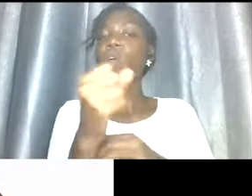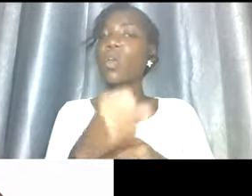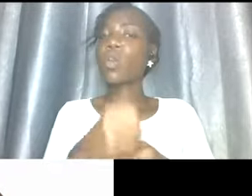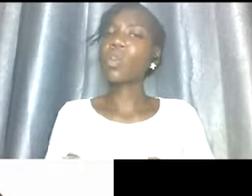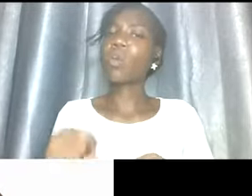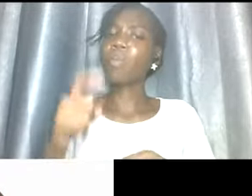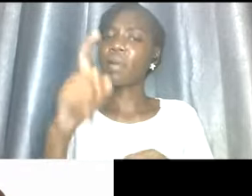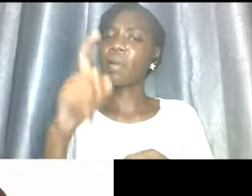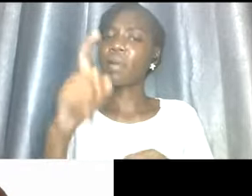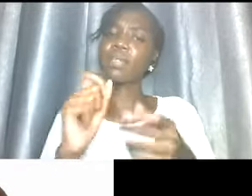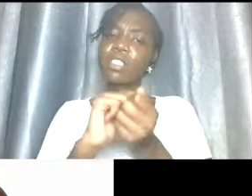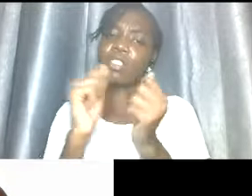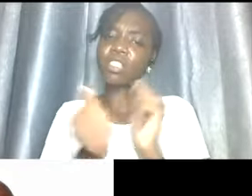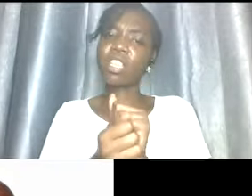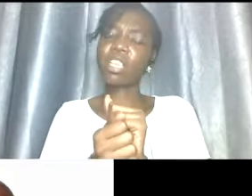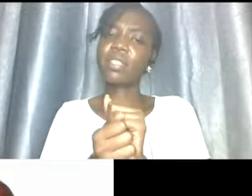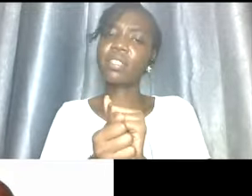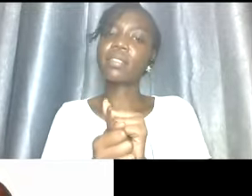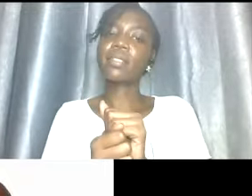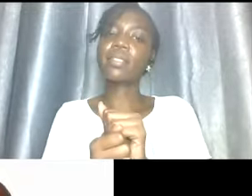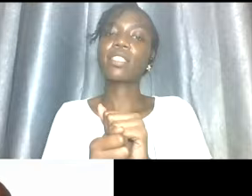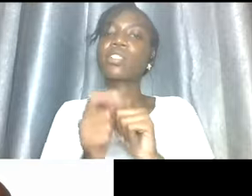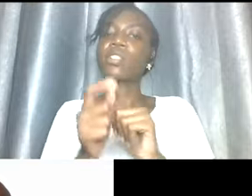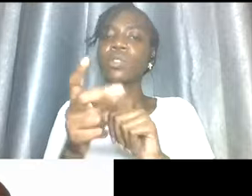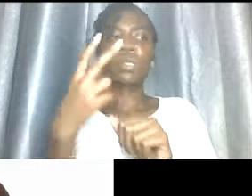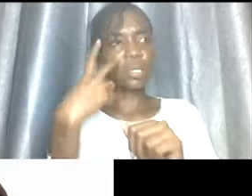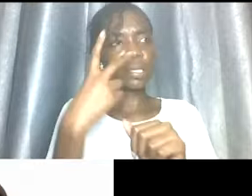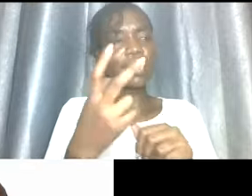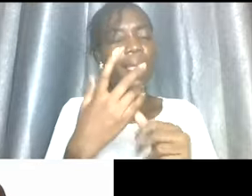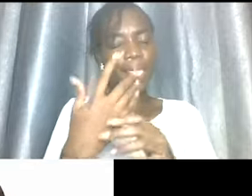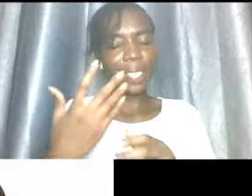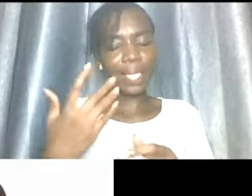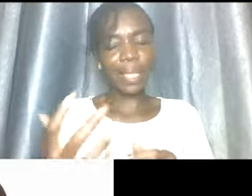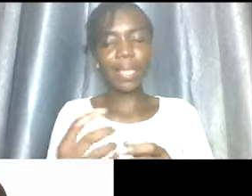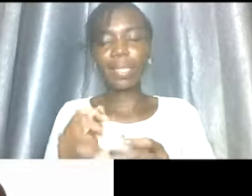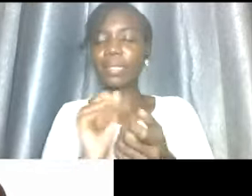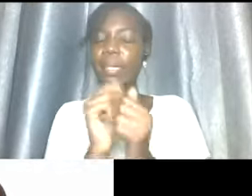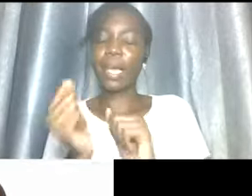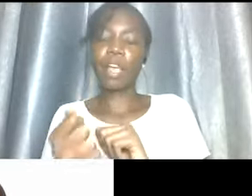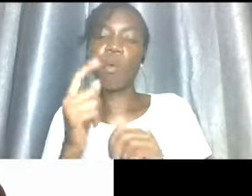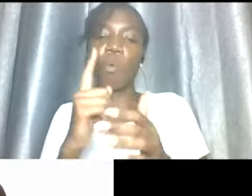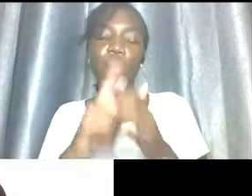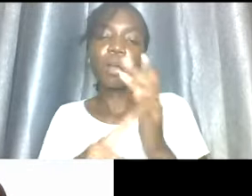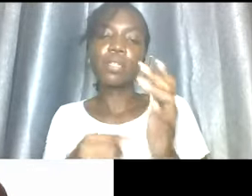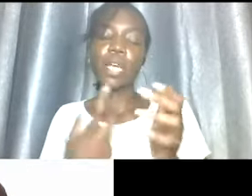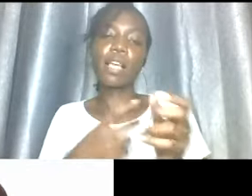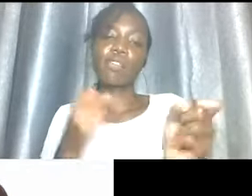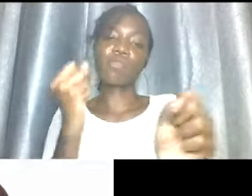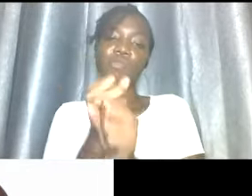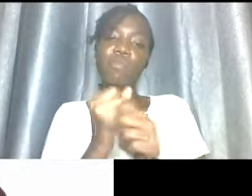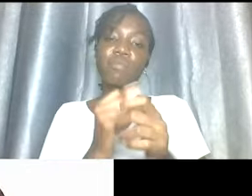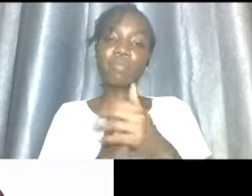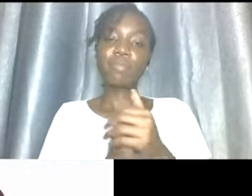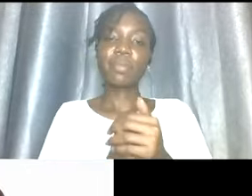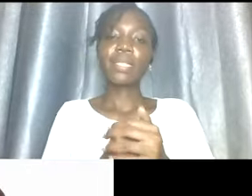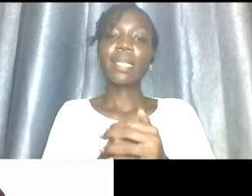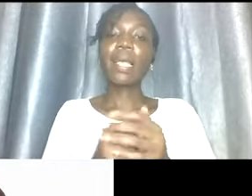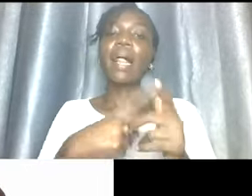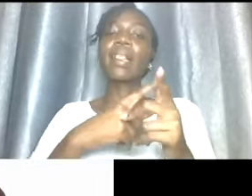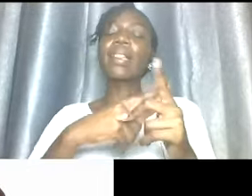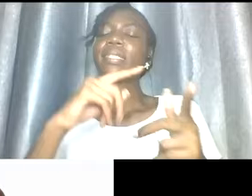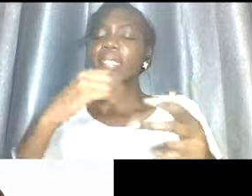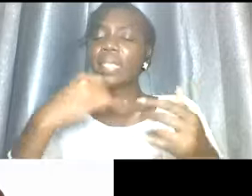change. Looking for opportunities to upsell what we offer at Triton Solutions